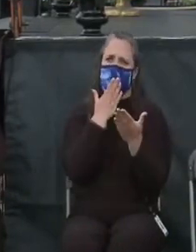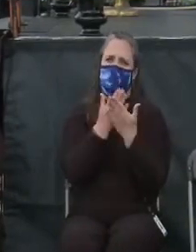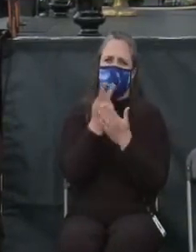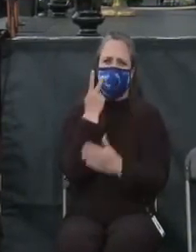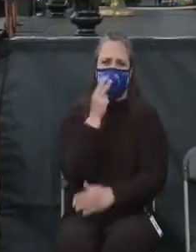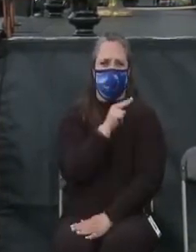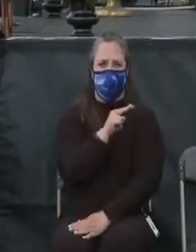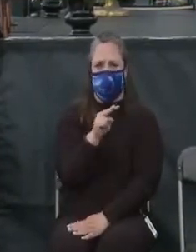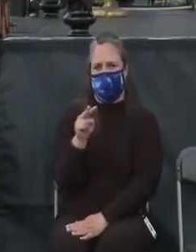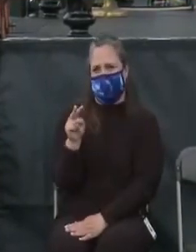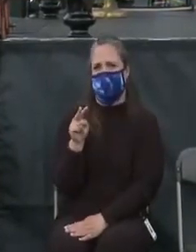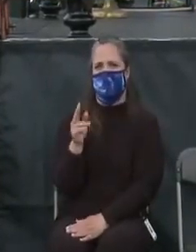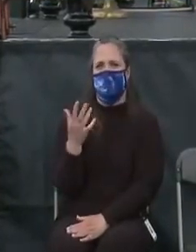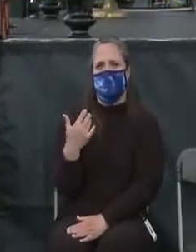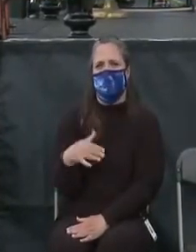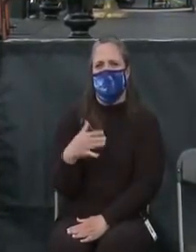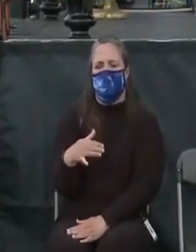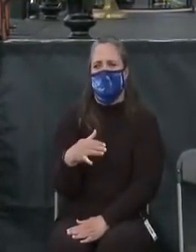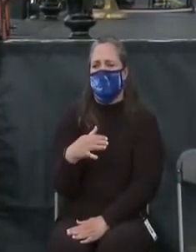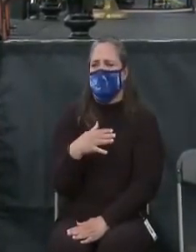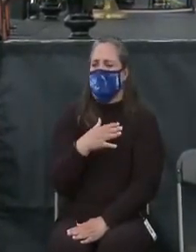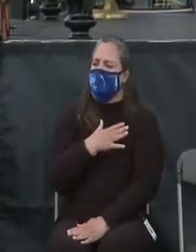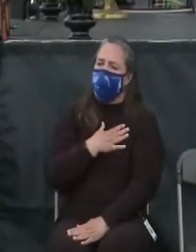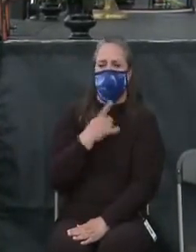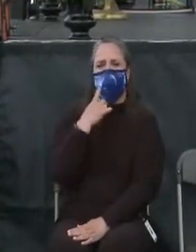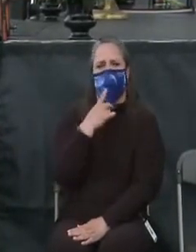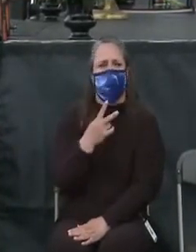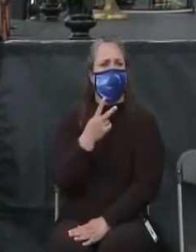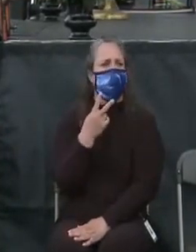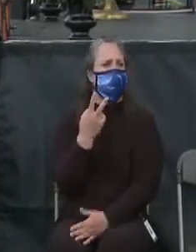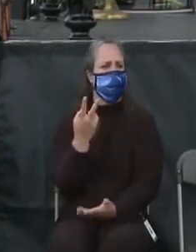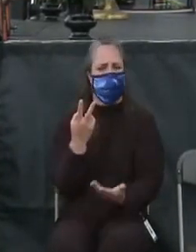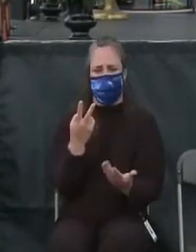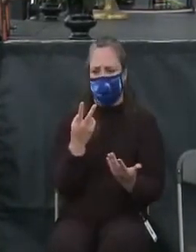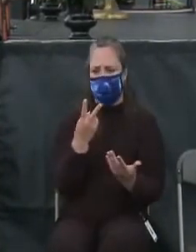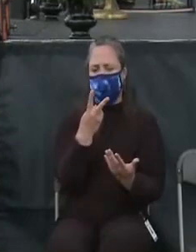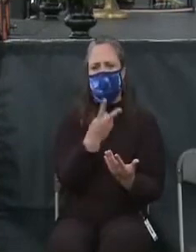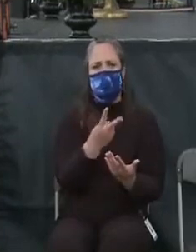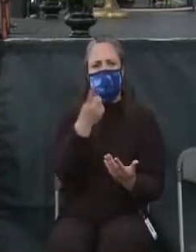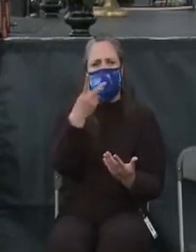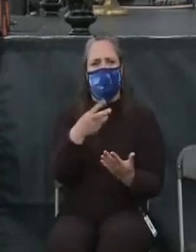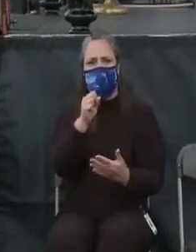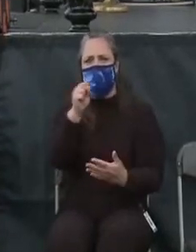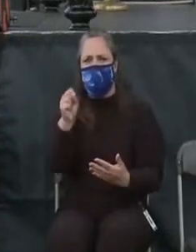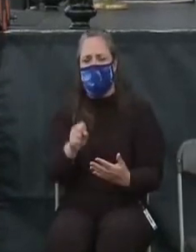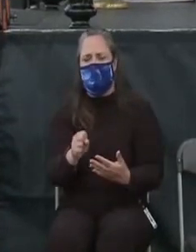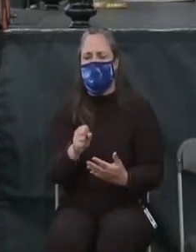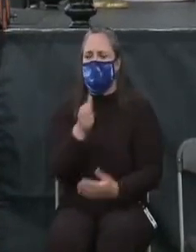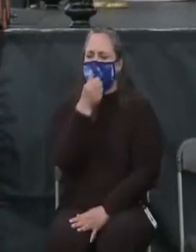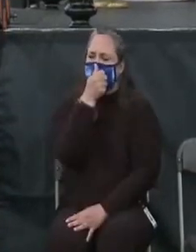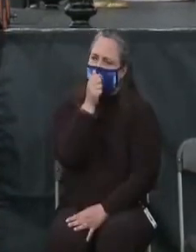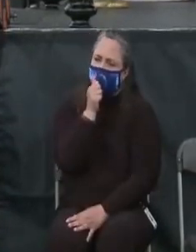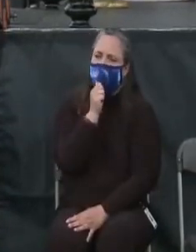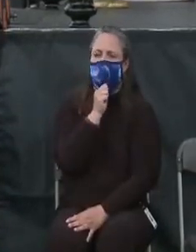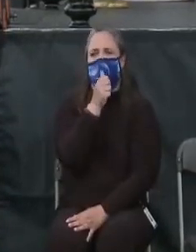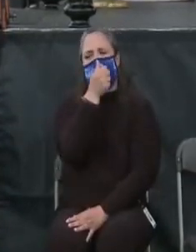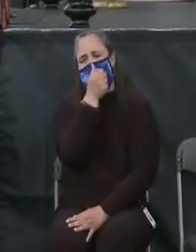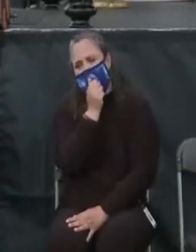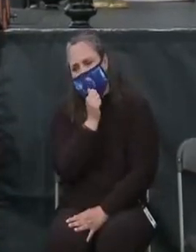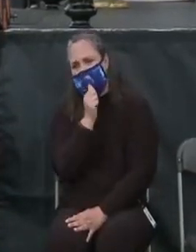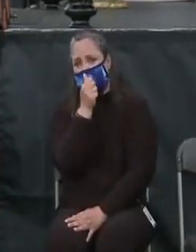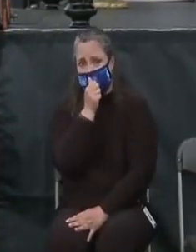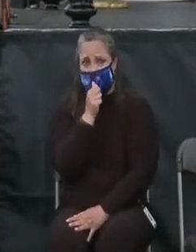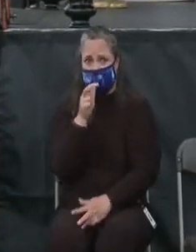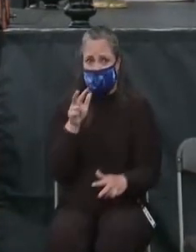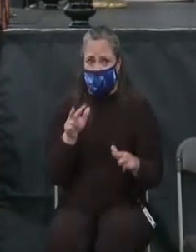box icons of your names. The past 2.5 semesters have been a long couple of months, and we had to endure some really